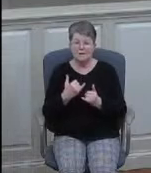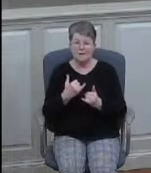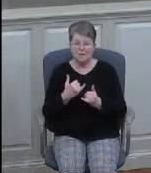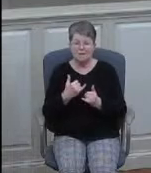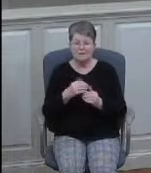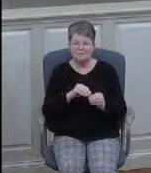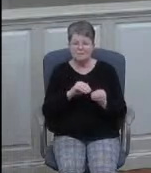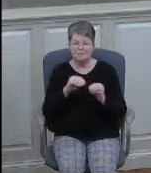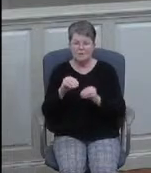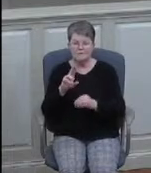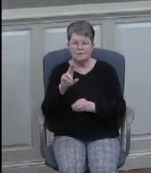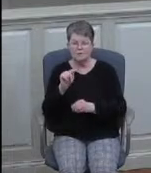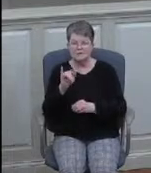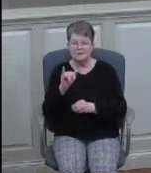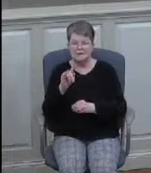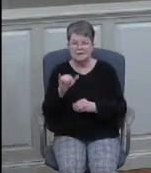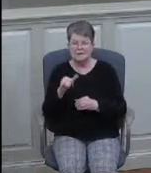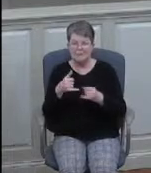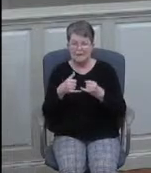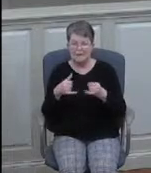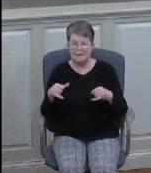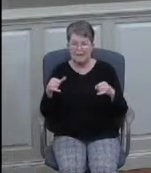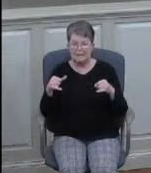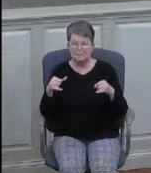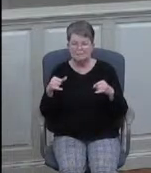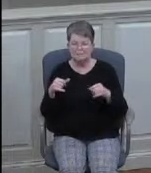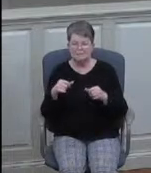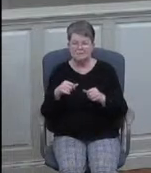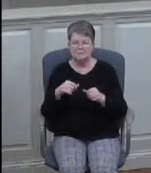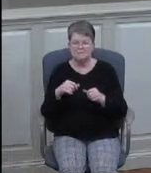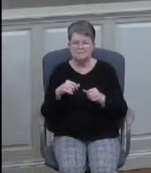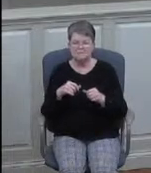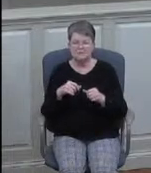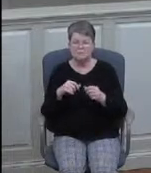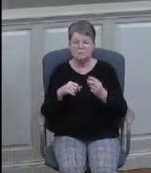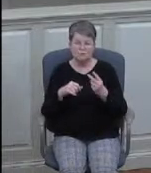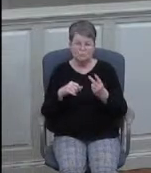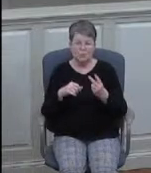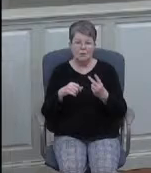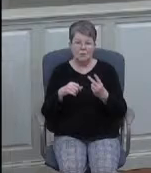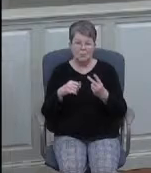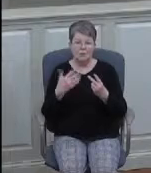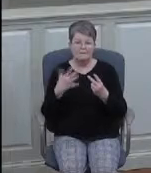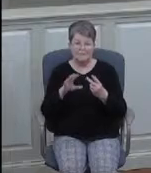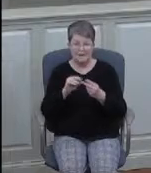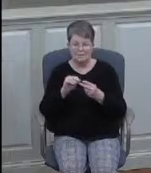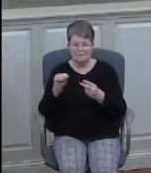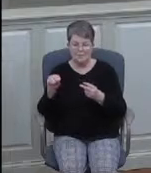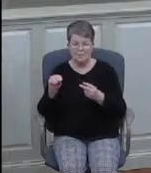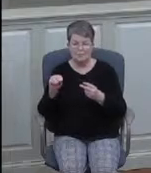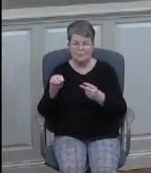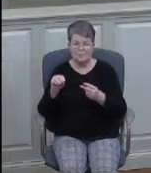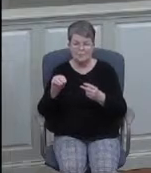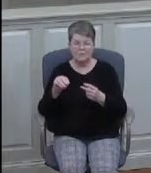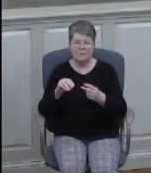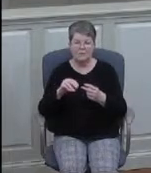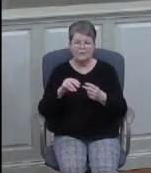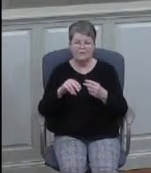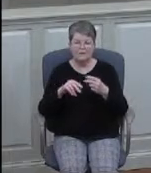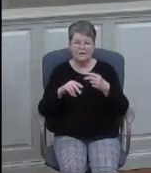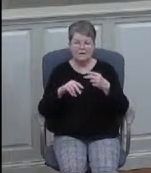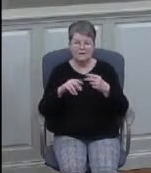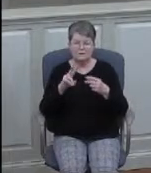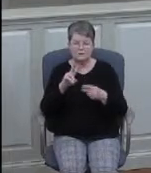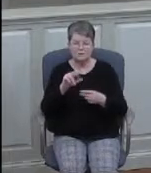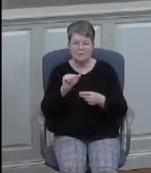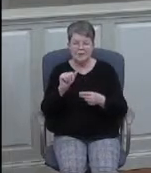the utility lines, the overhead utility lines. Two of the utility lines have been relocated. If you'll notice, two AT&T lines look